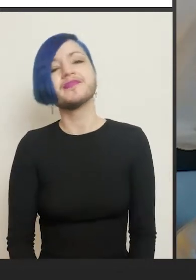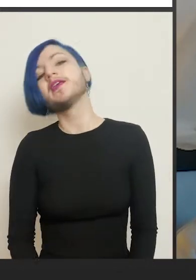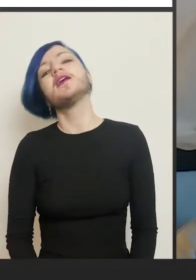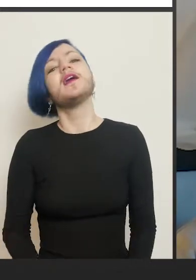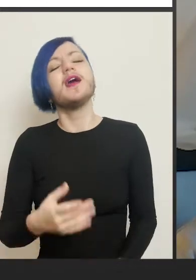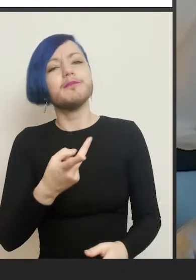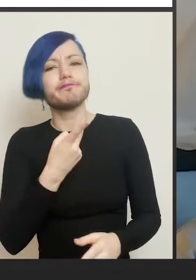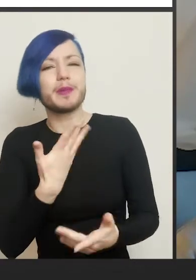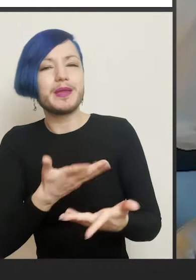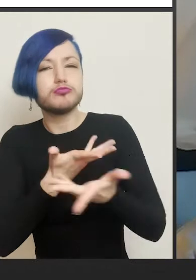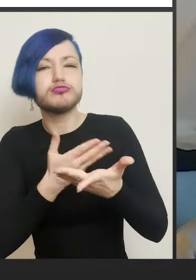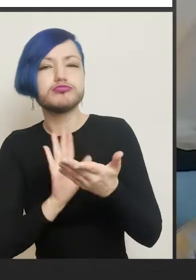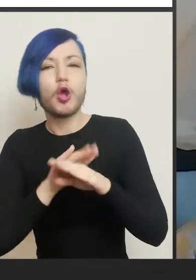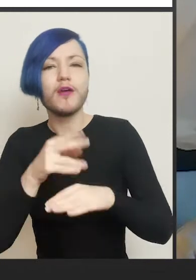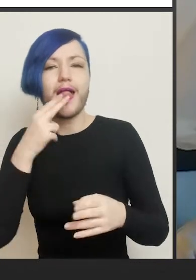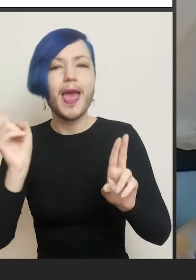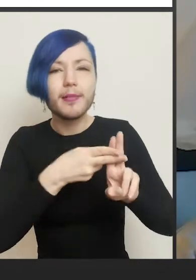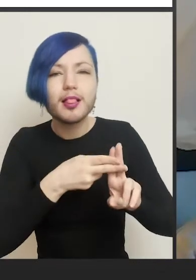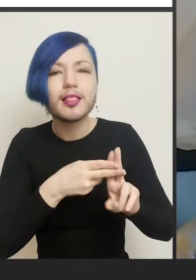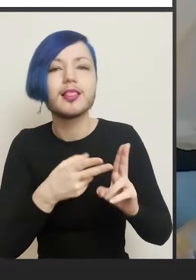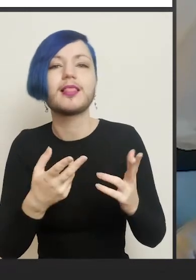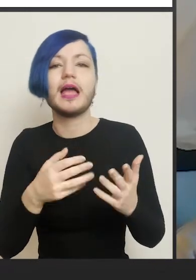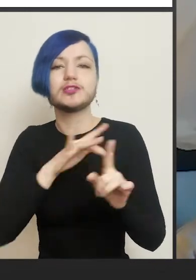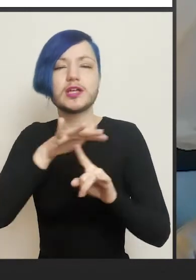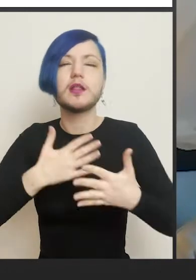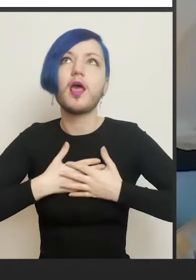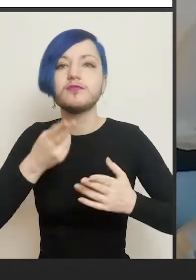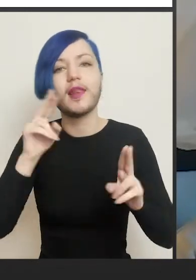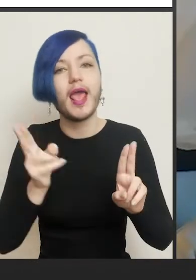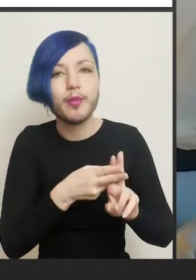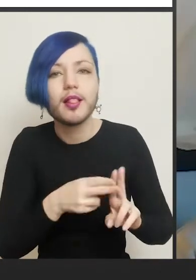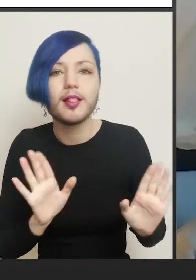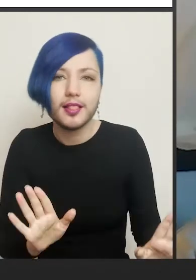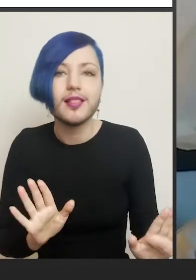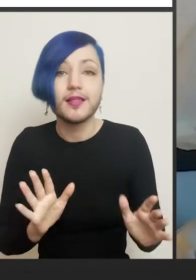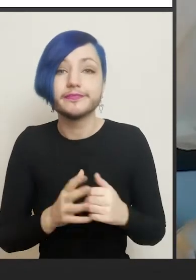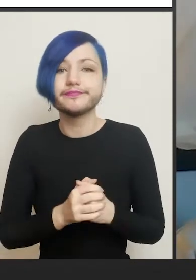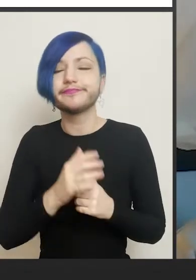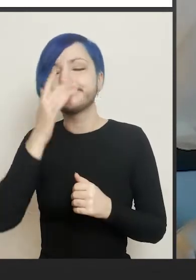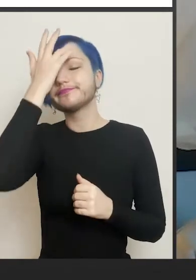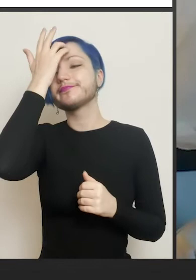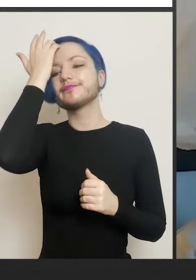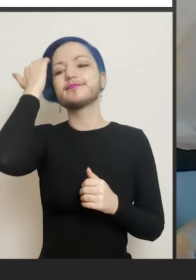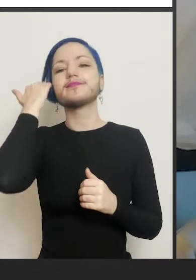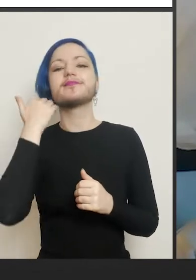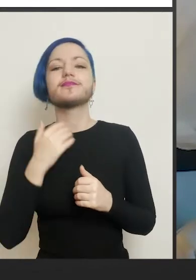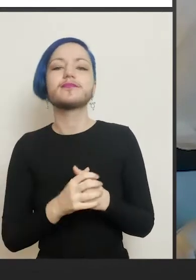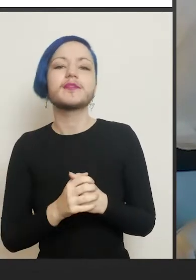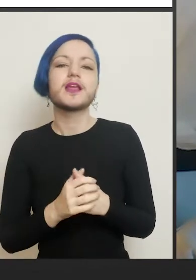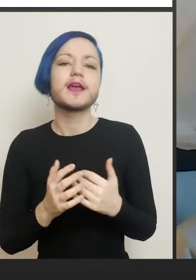asked you to, we talked about labels and the way that society likes to label things. People seem to love putting labels on